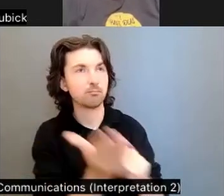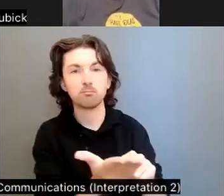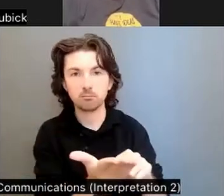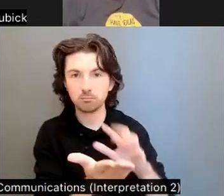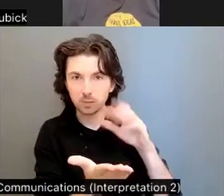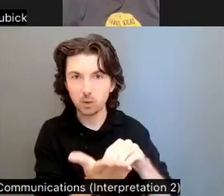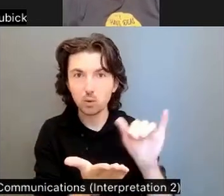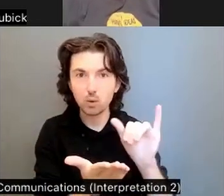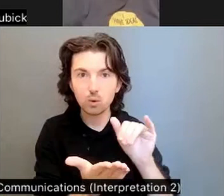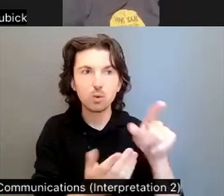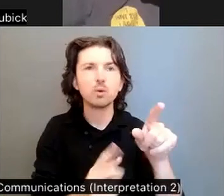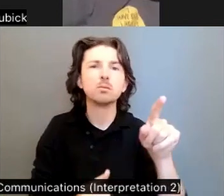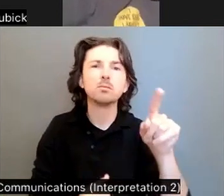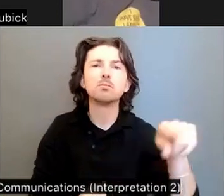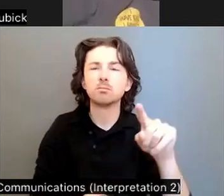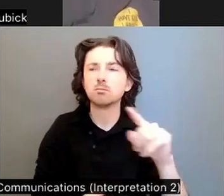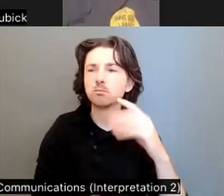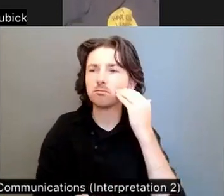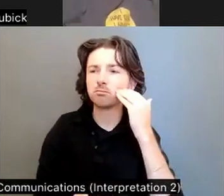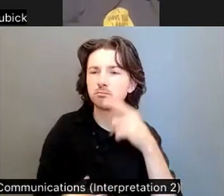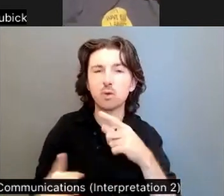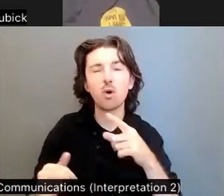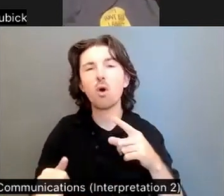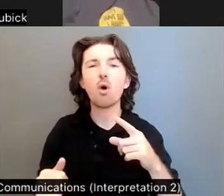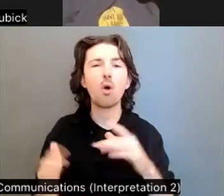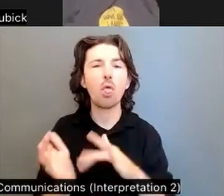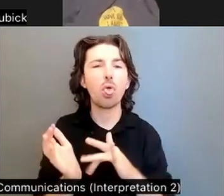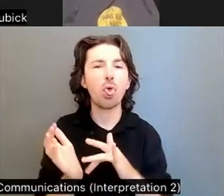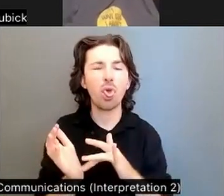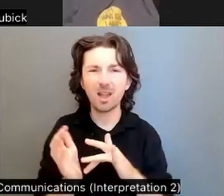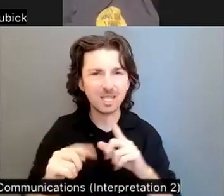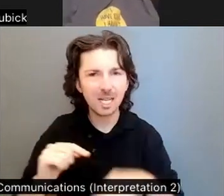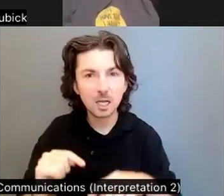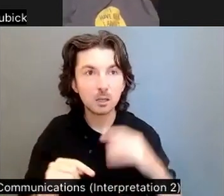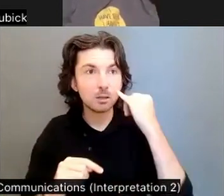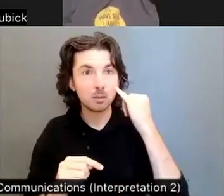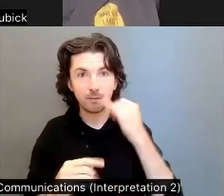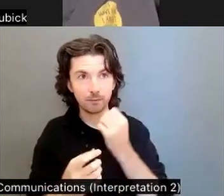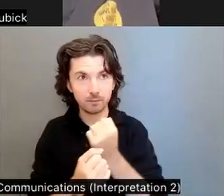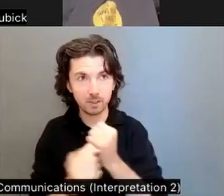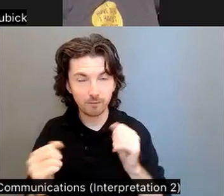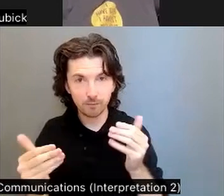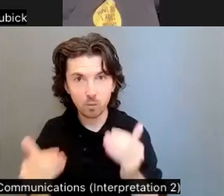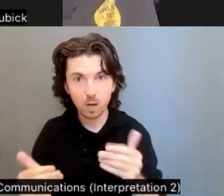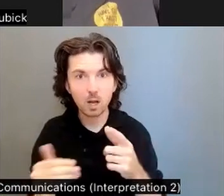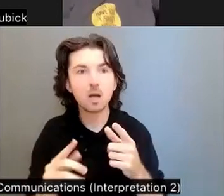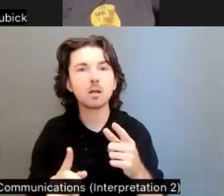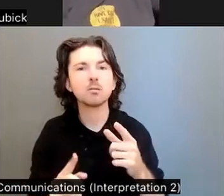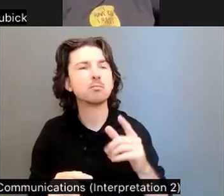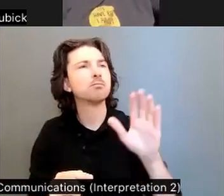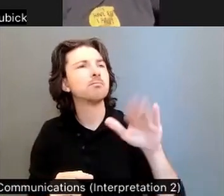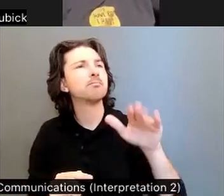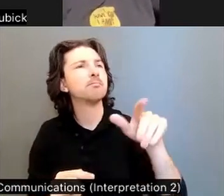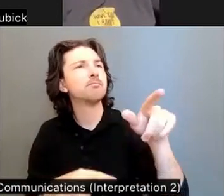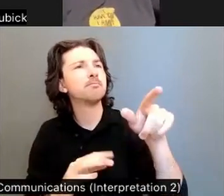depending on how safe you are to do so, to ask, okay, can you please record in the chart that